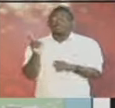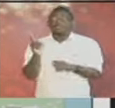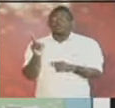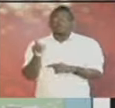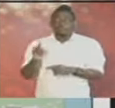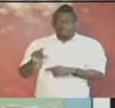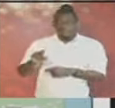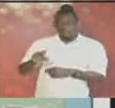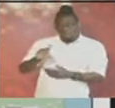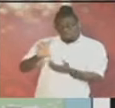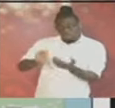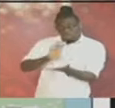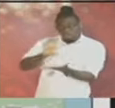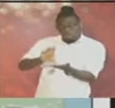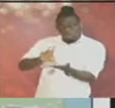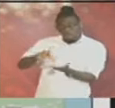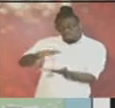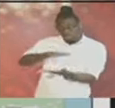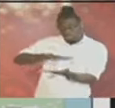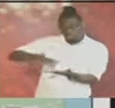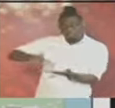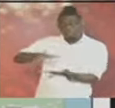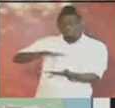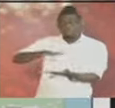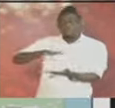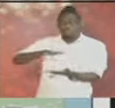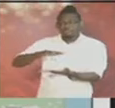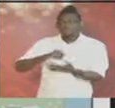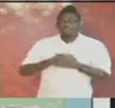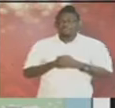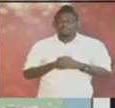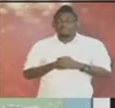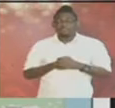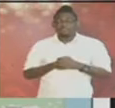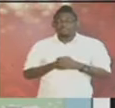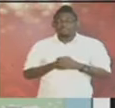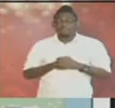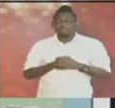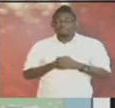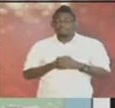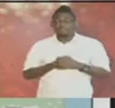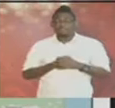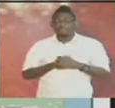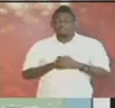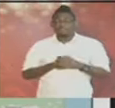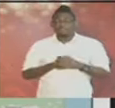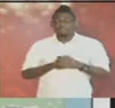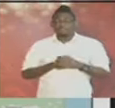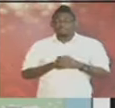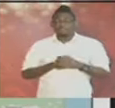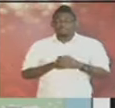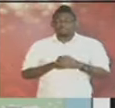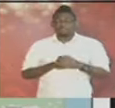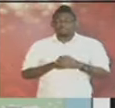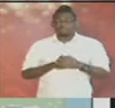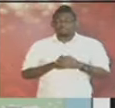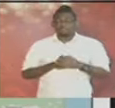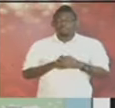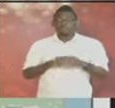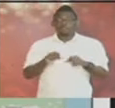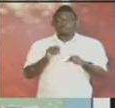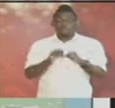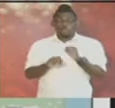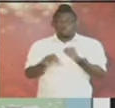map. So there would have been a dip in the number of cases, and we are seeing it here in the number of clusters as well, and there was a